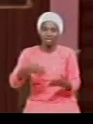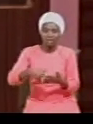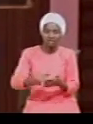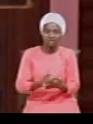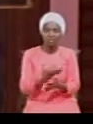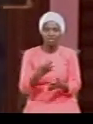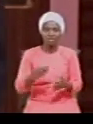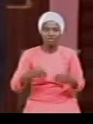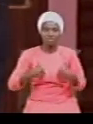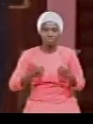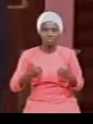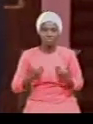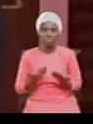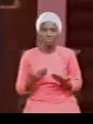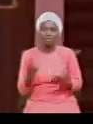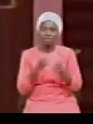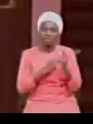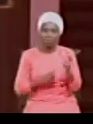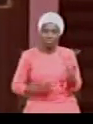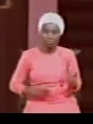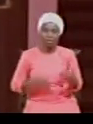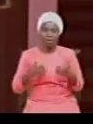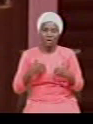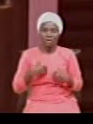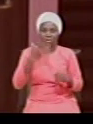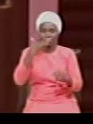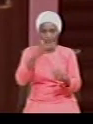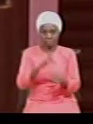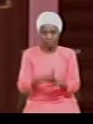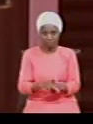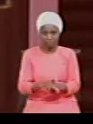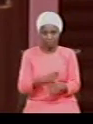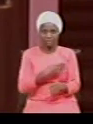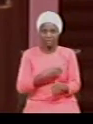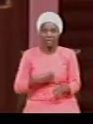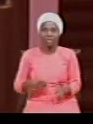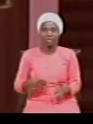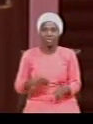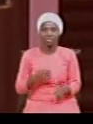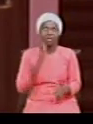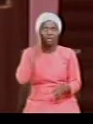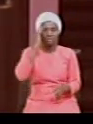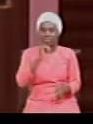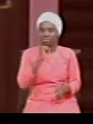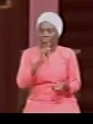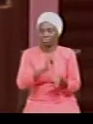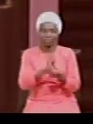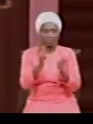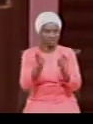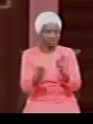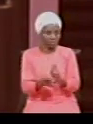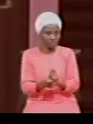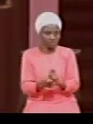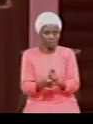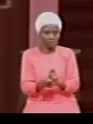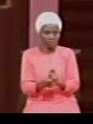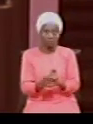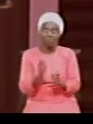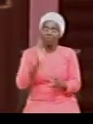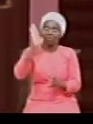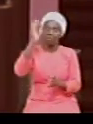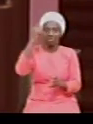youth. The Lord has sworn and will not repent, will not change